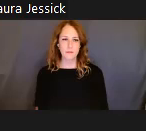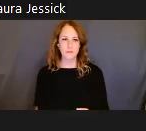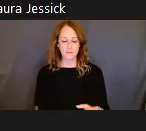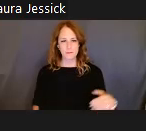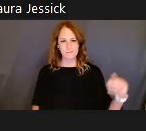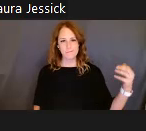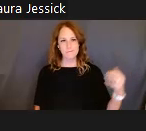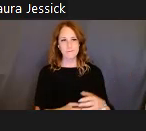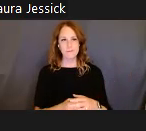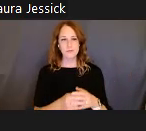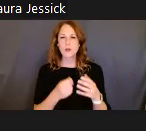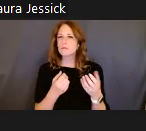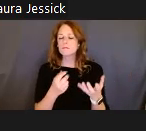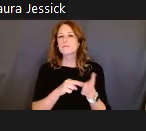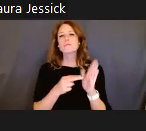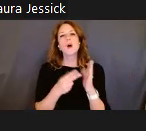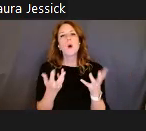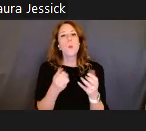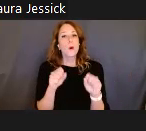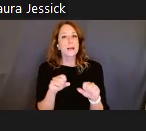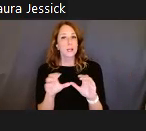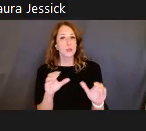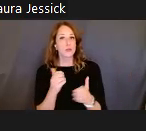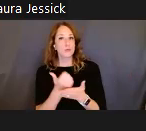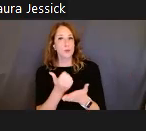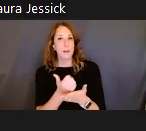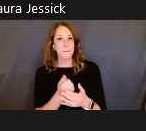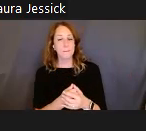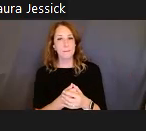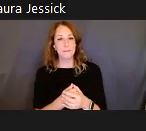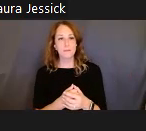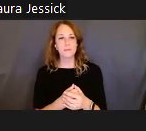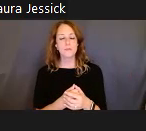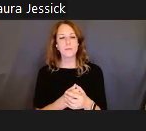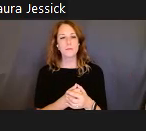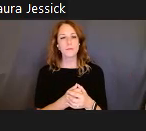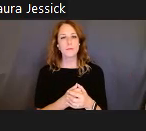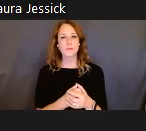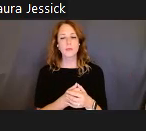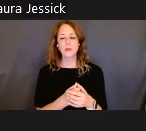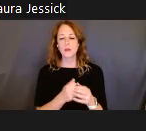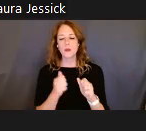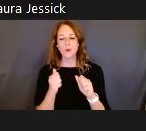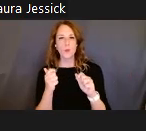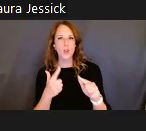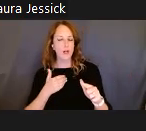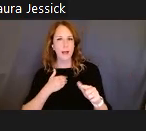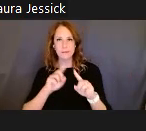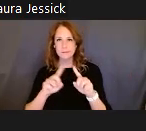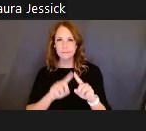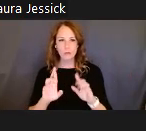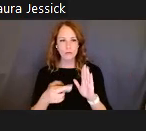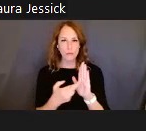So, what can you do to help, right? I believe that everyone has an individual role. And so